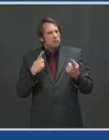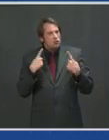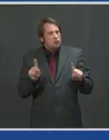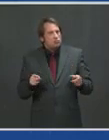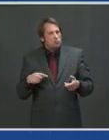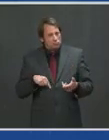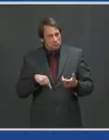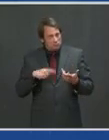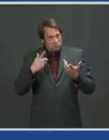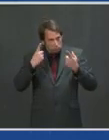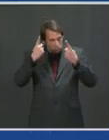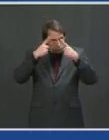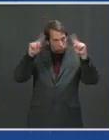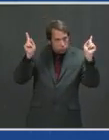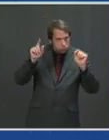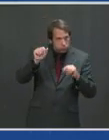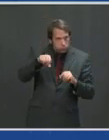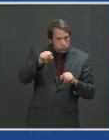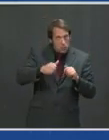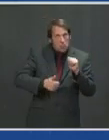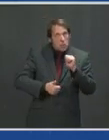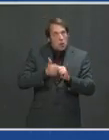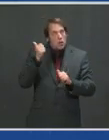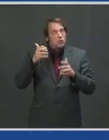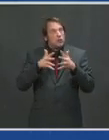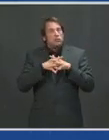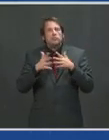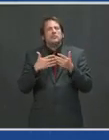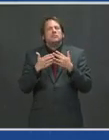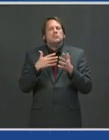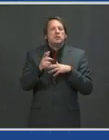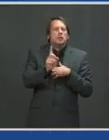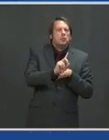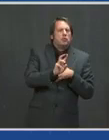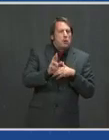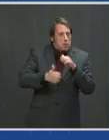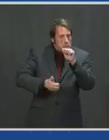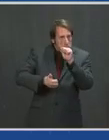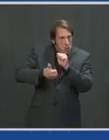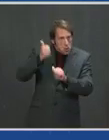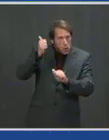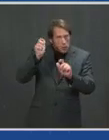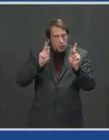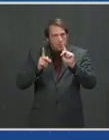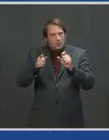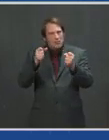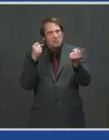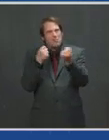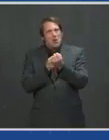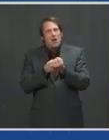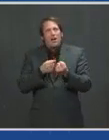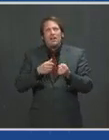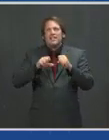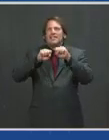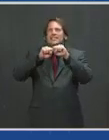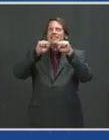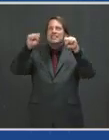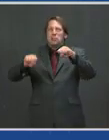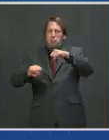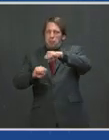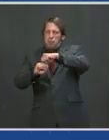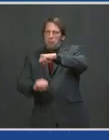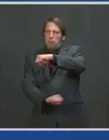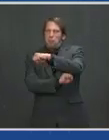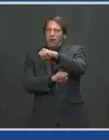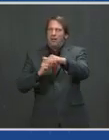Overwhelming majority of the American people, Democrats, Republicans, Independents, support infrastructure investments that meets the moment. So I urge